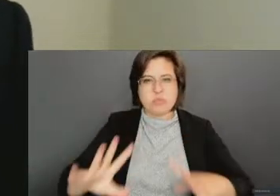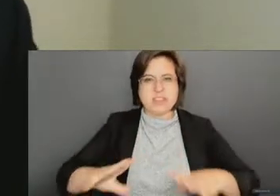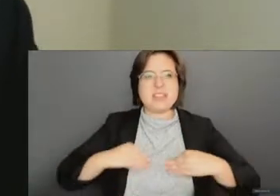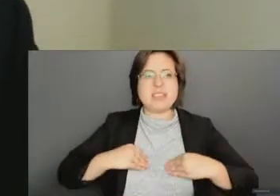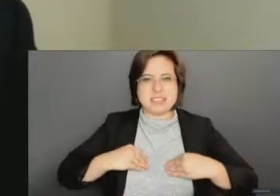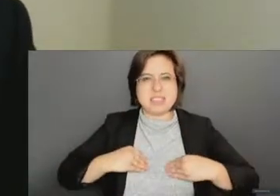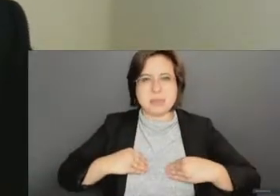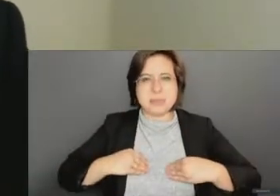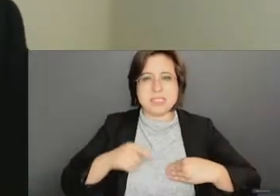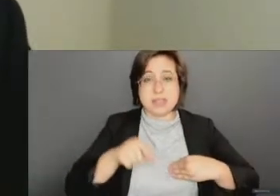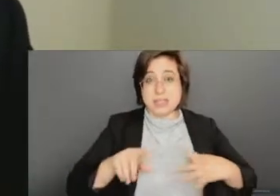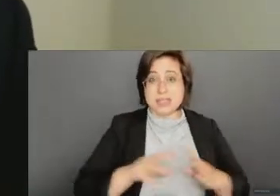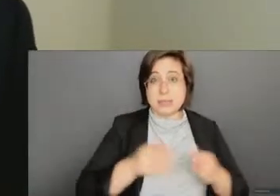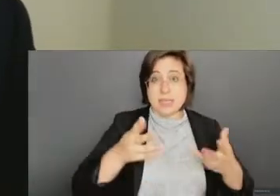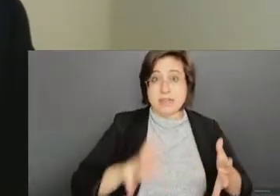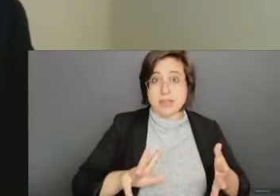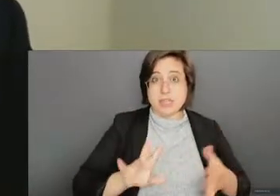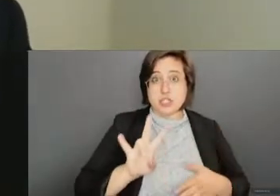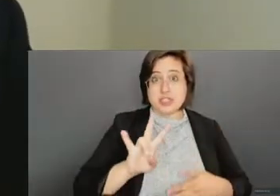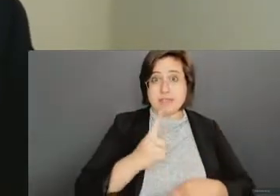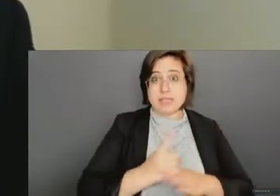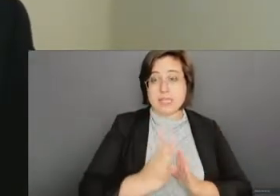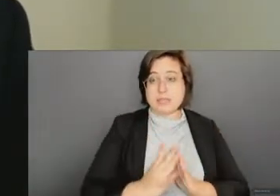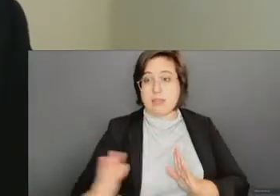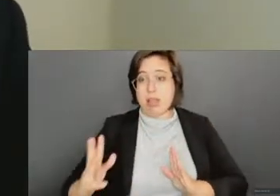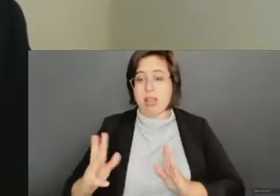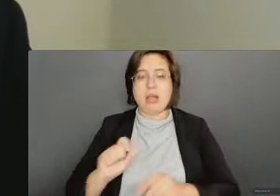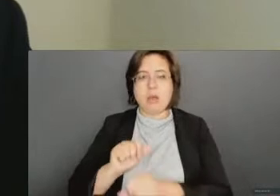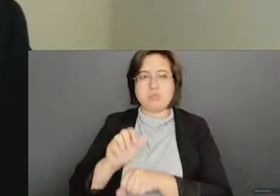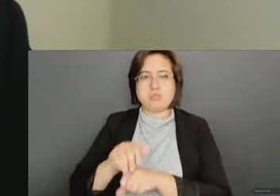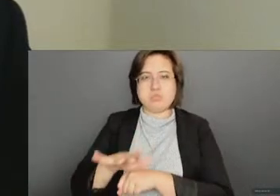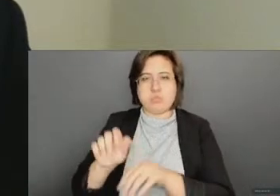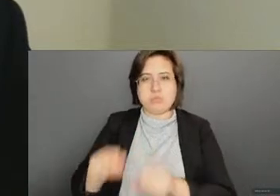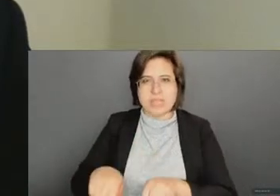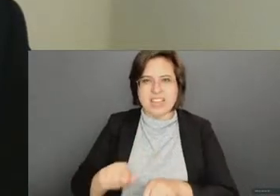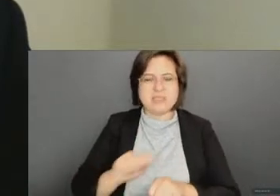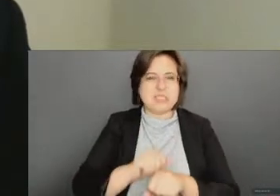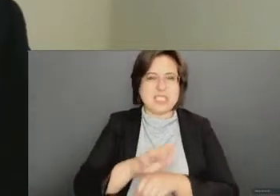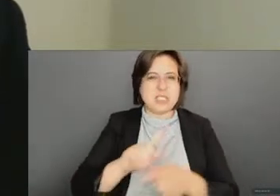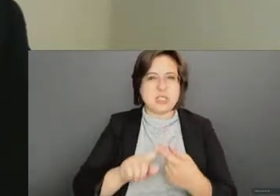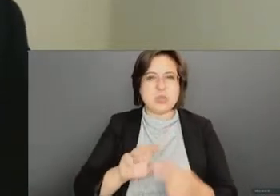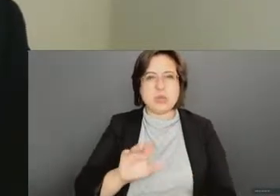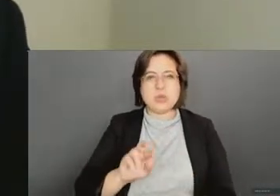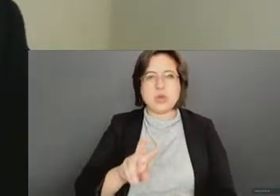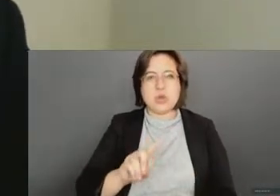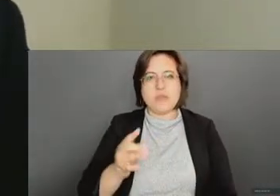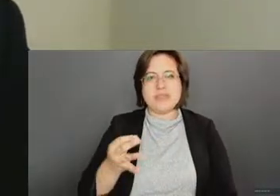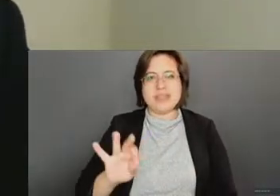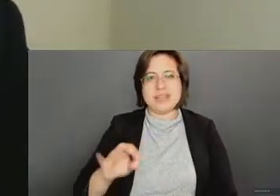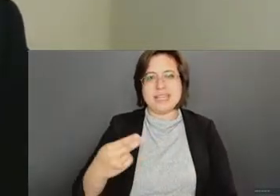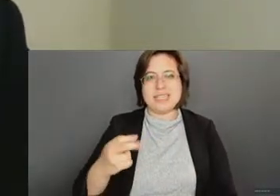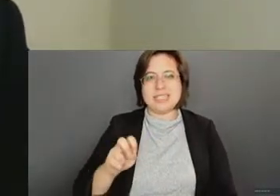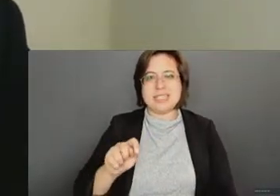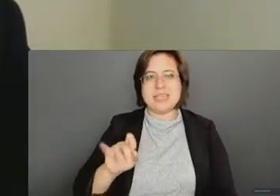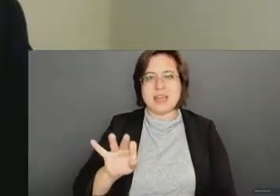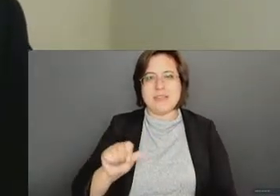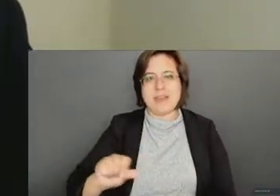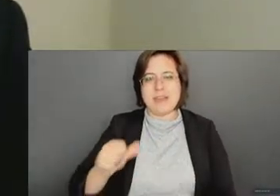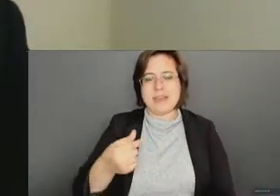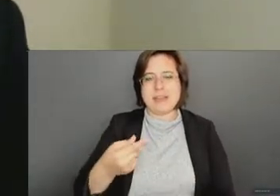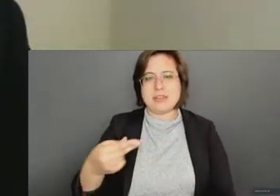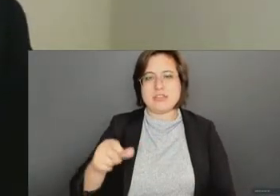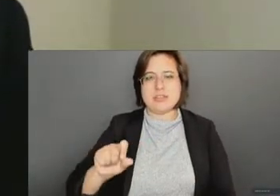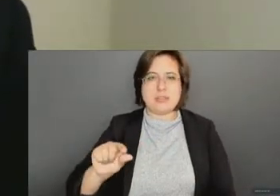days after this meeting. Please send comments to COVID-19 HETF at